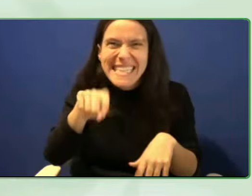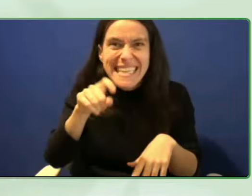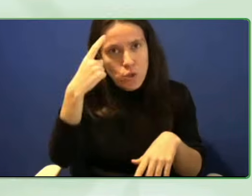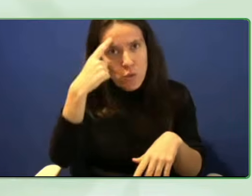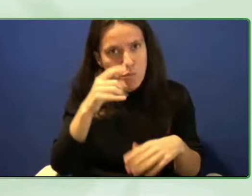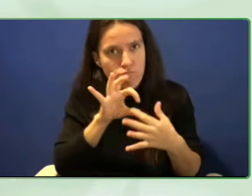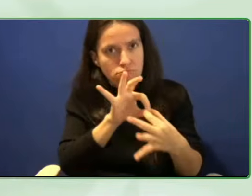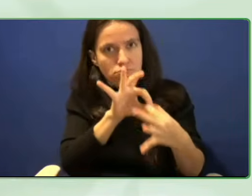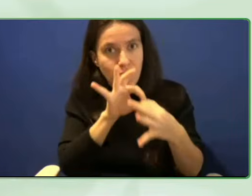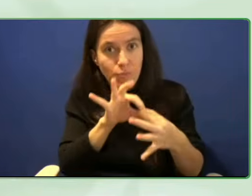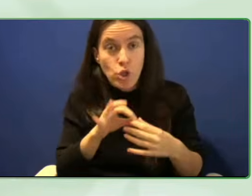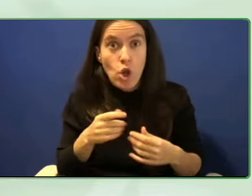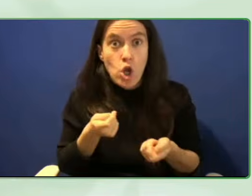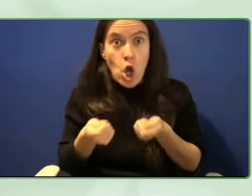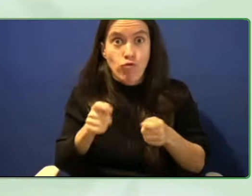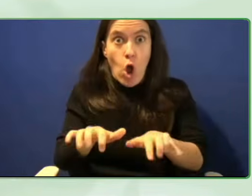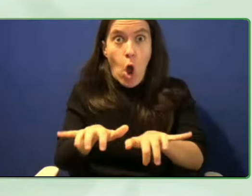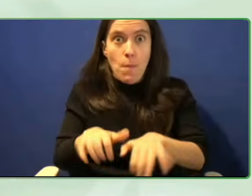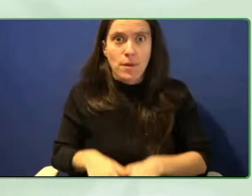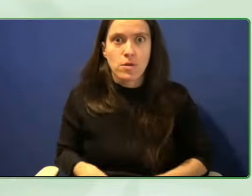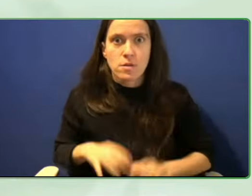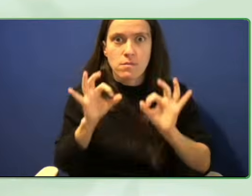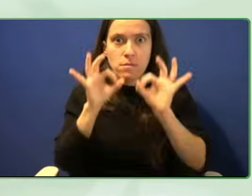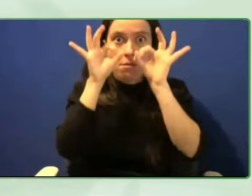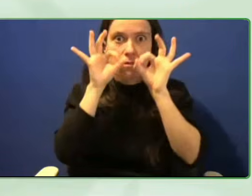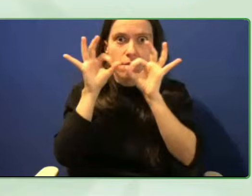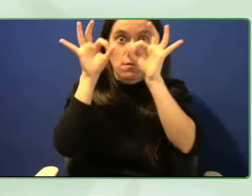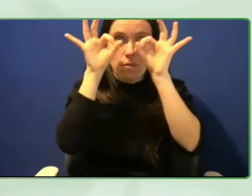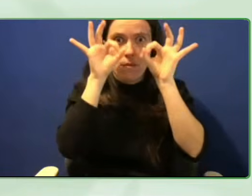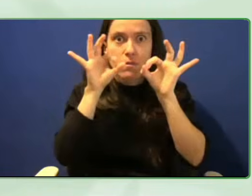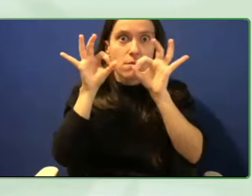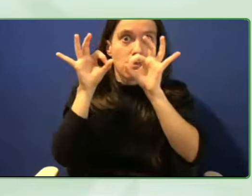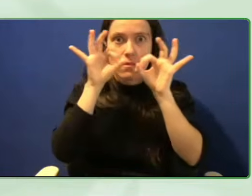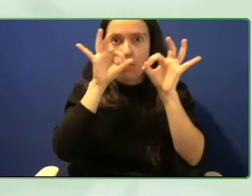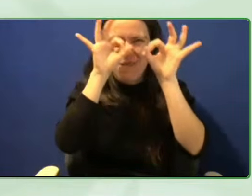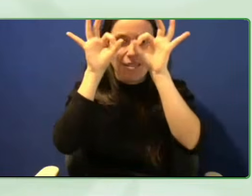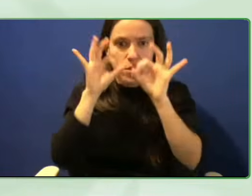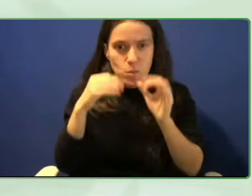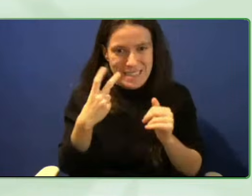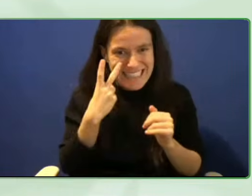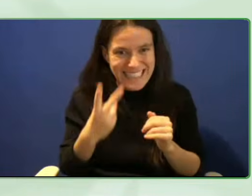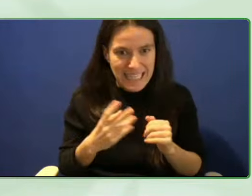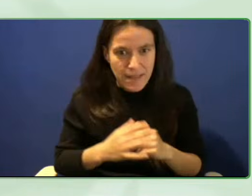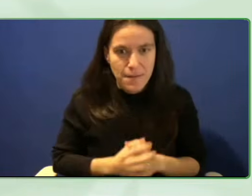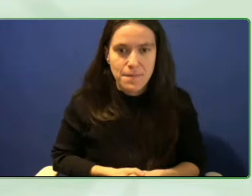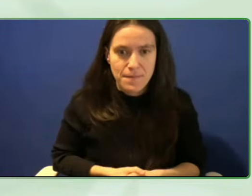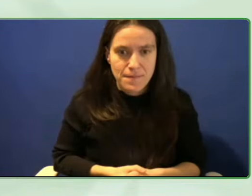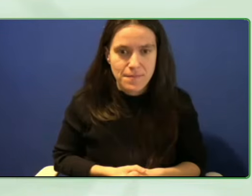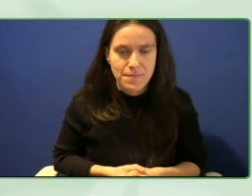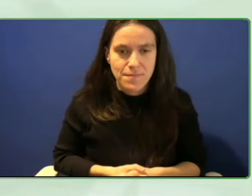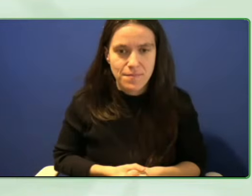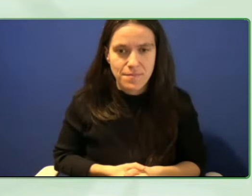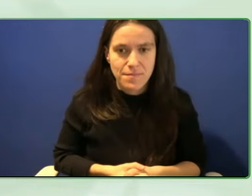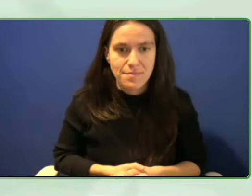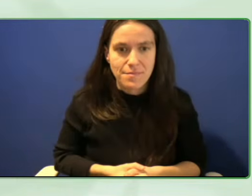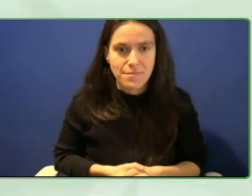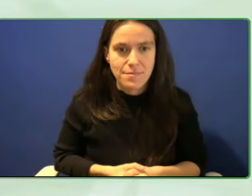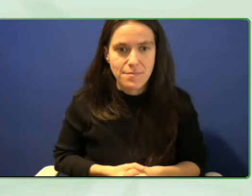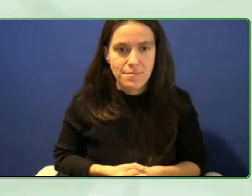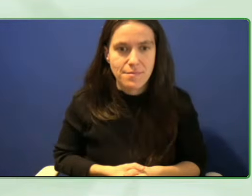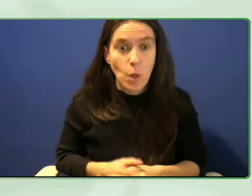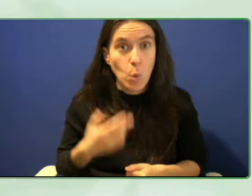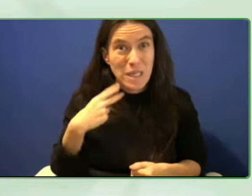the computer to game whatever they want to do? And so it's understanding that. So yeah, we've seen quite a wide range from